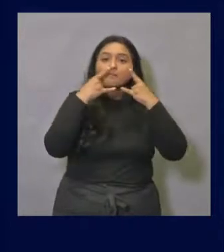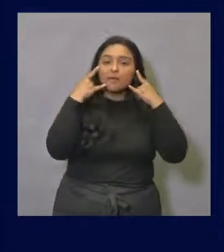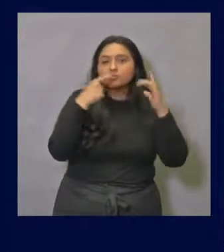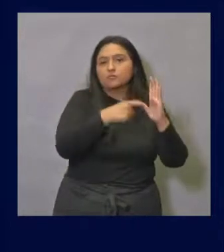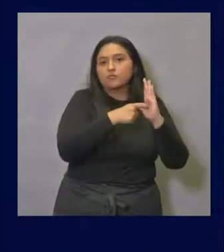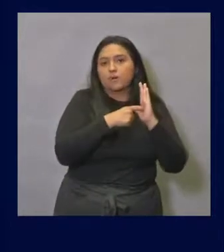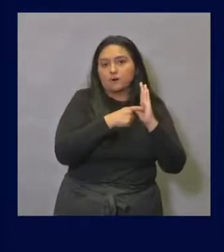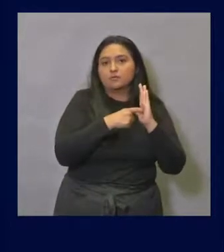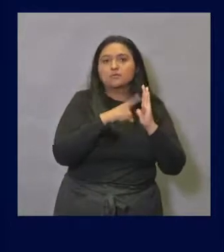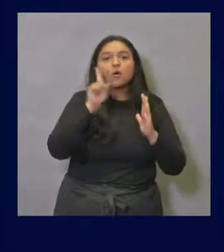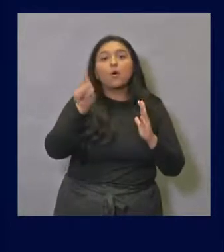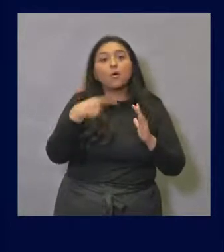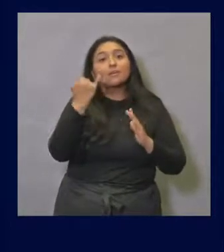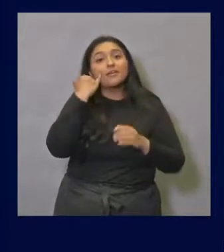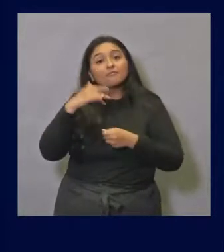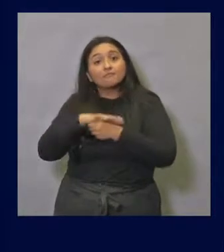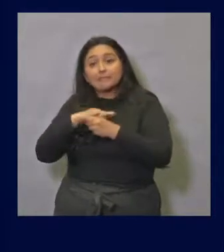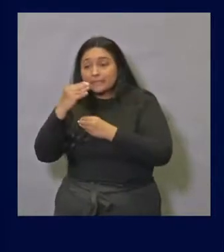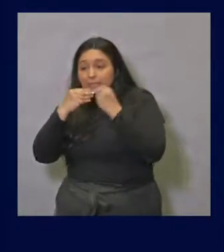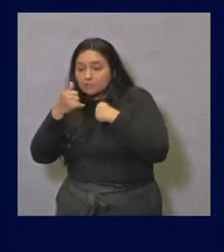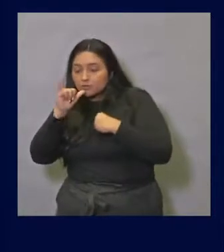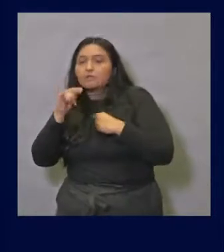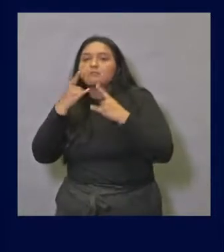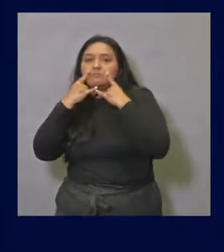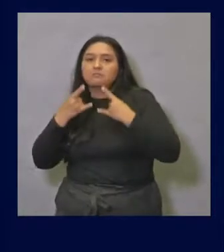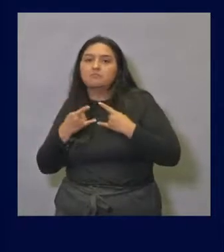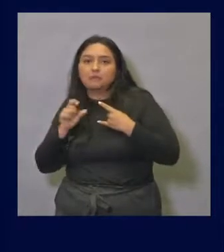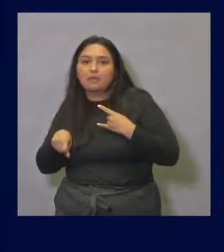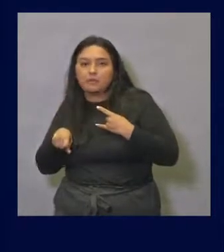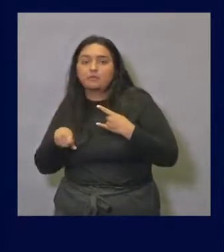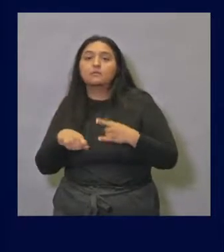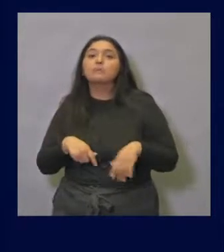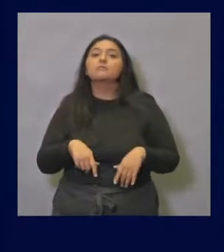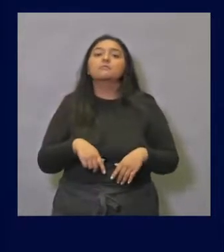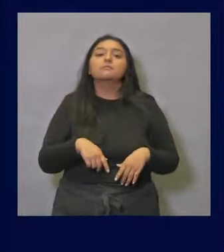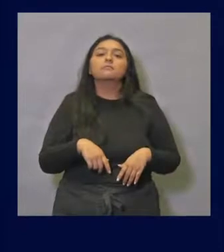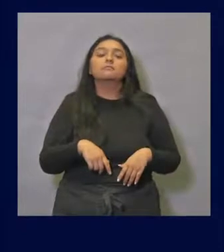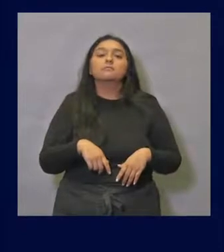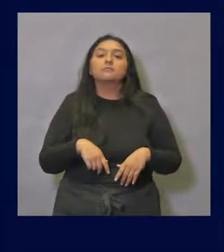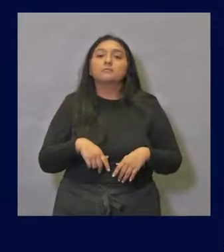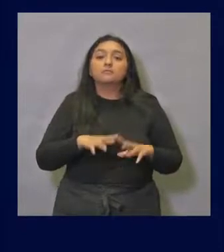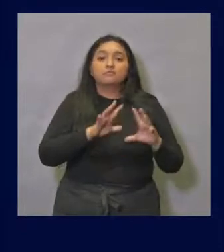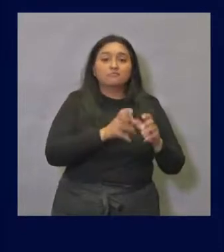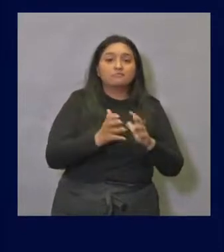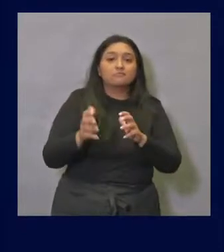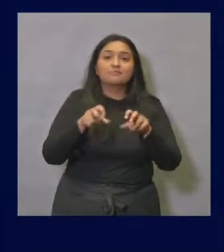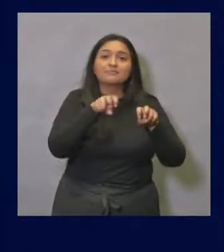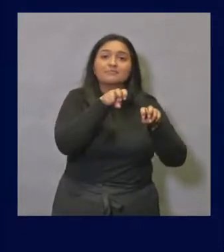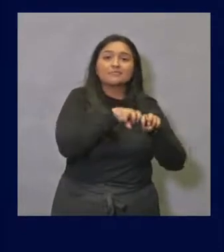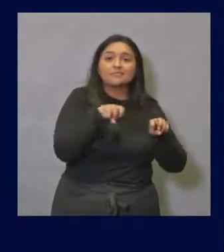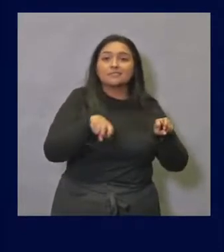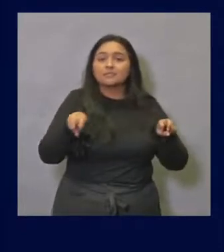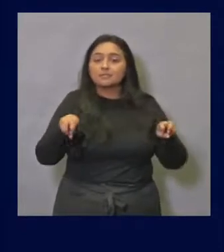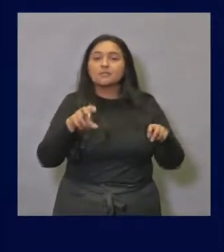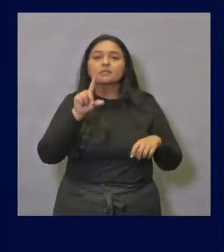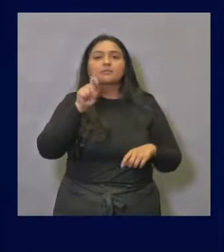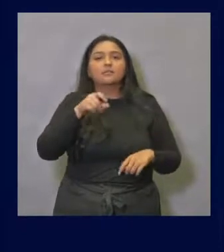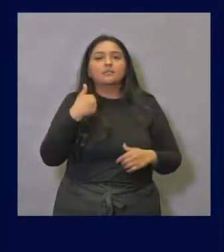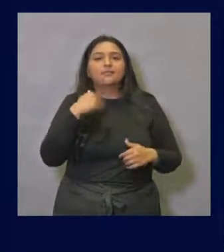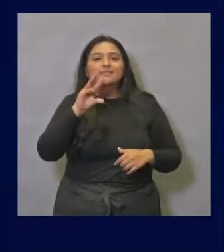eating area. There needs to be 6 feet of distance between different households unless people are fully